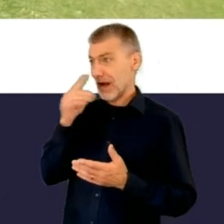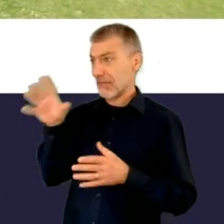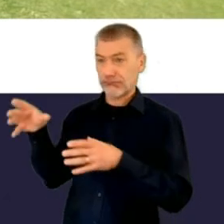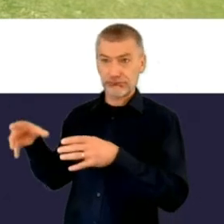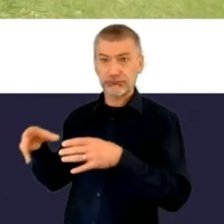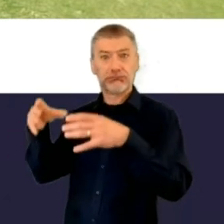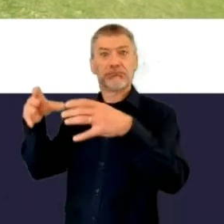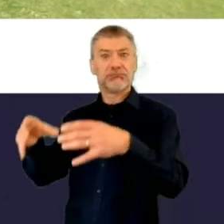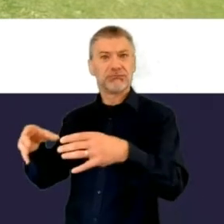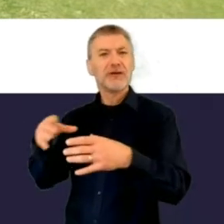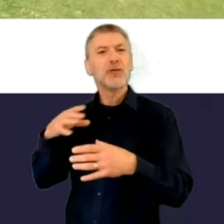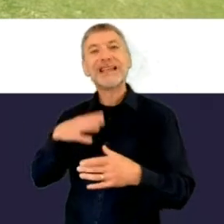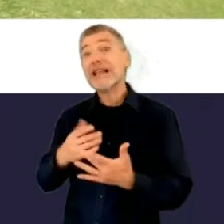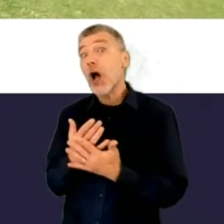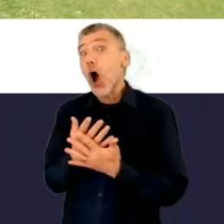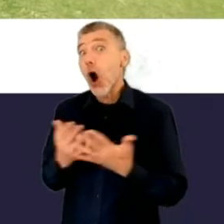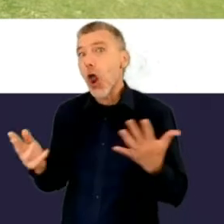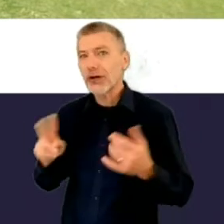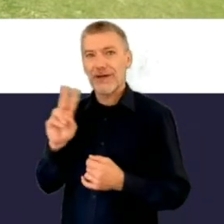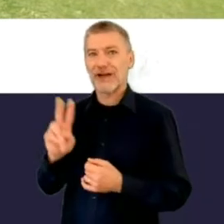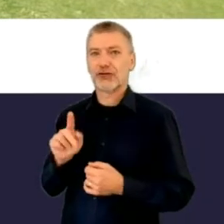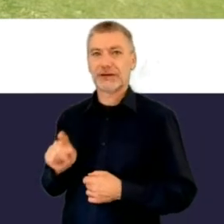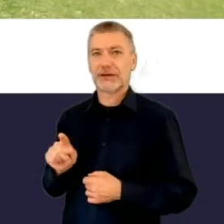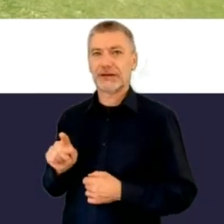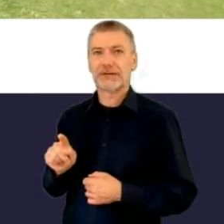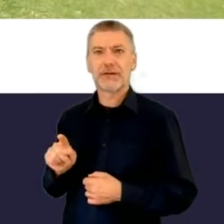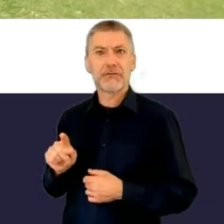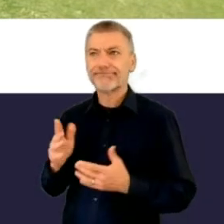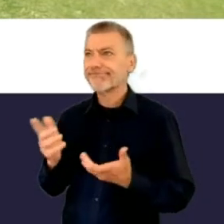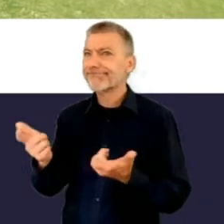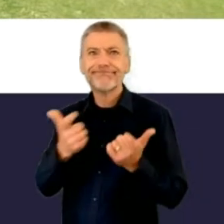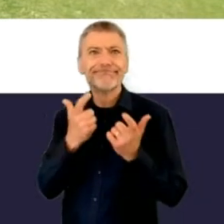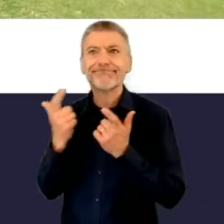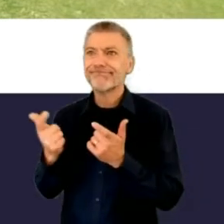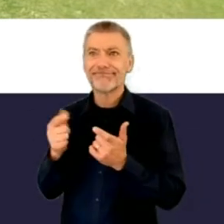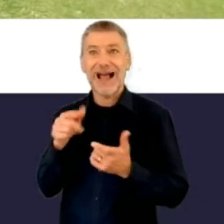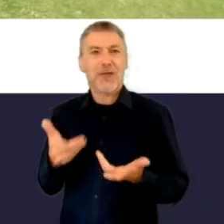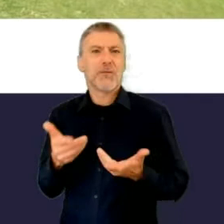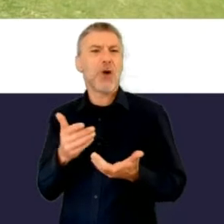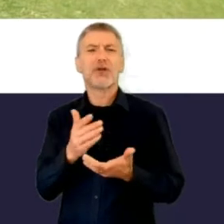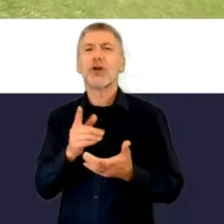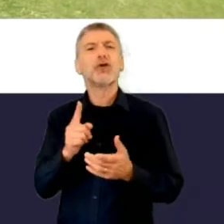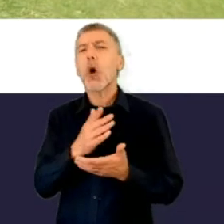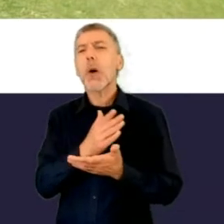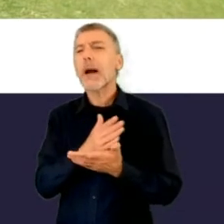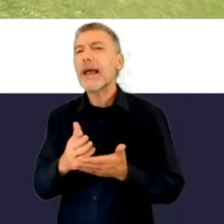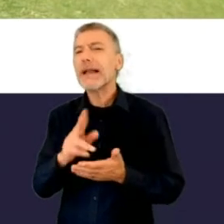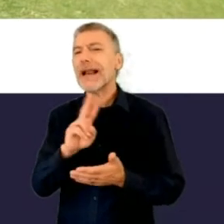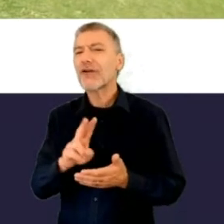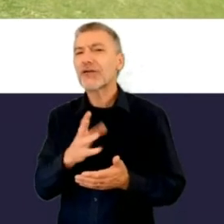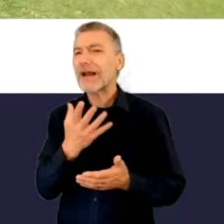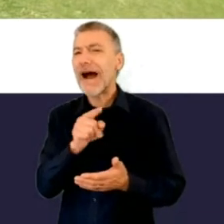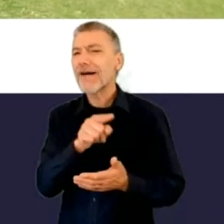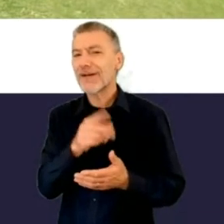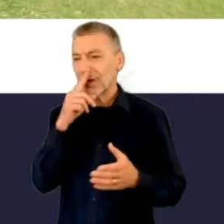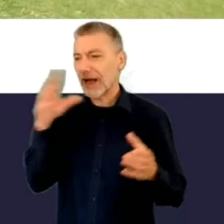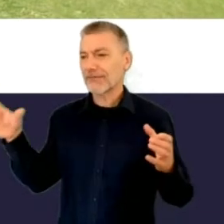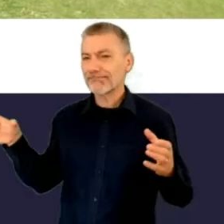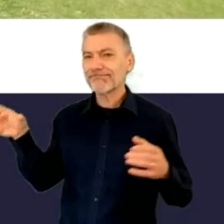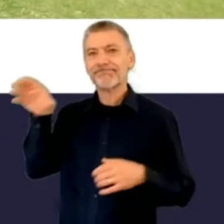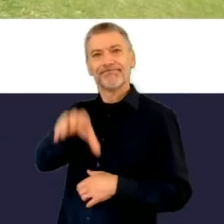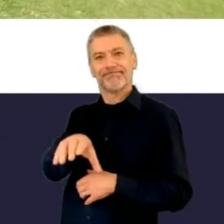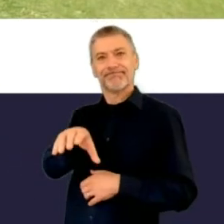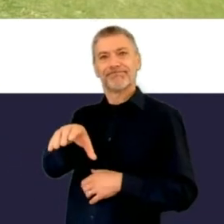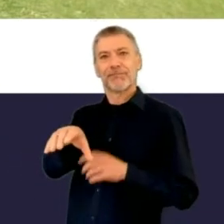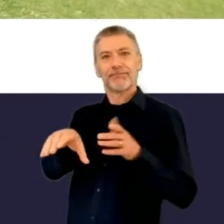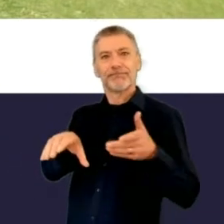lot of electricity and maybe they don't have access to clean electricity right now, and they can be used straight away.